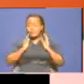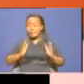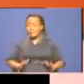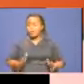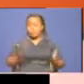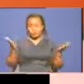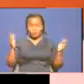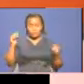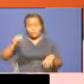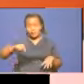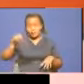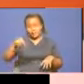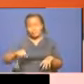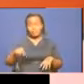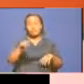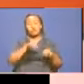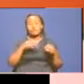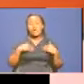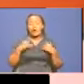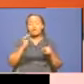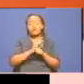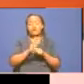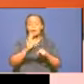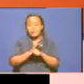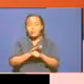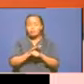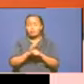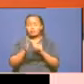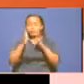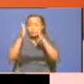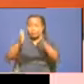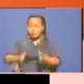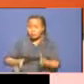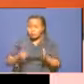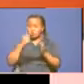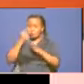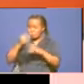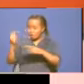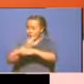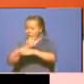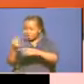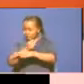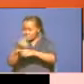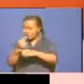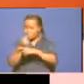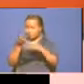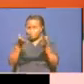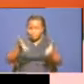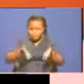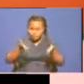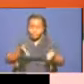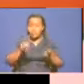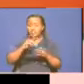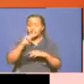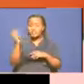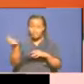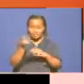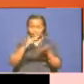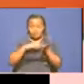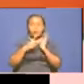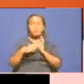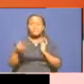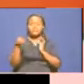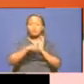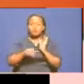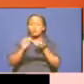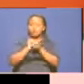have nephrologists who are also trained in transplants as well here in Kenya. Here in Kenya. Yes. Okay. So we do the transplants. We've been